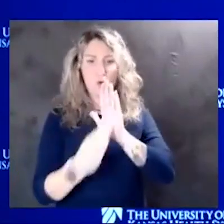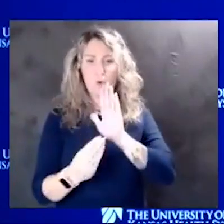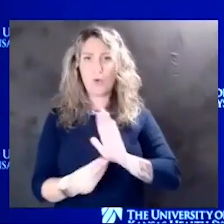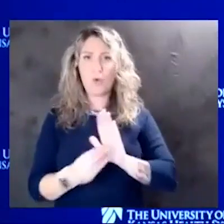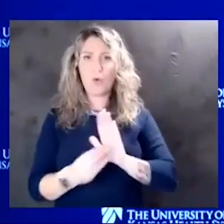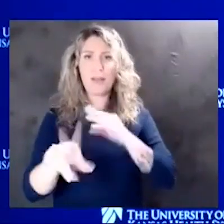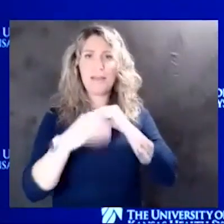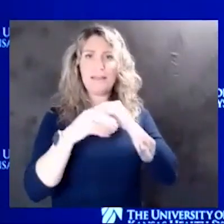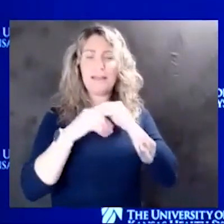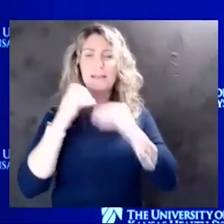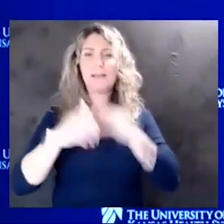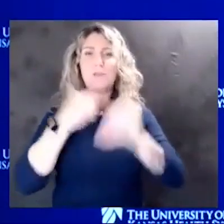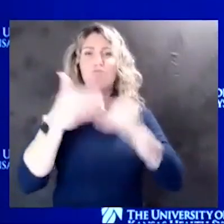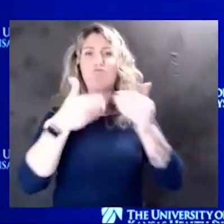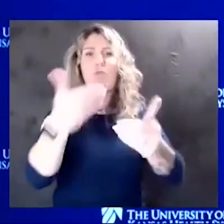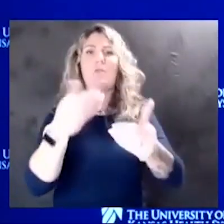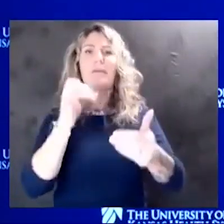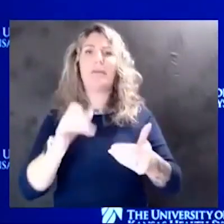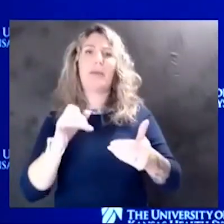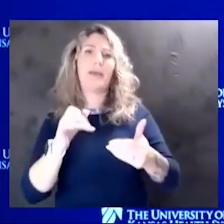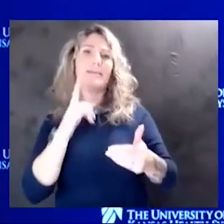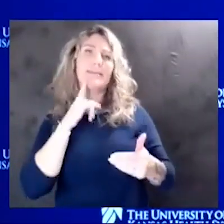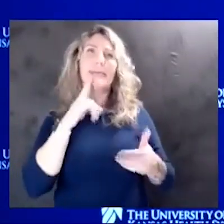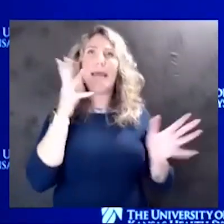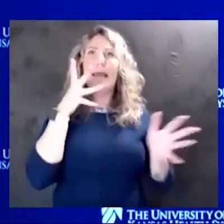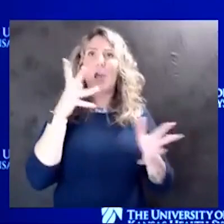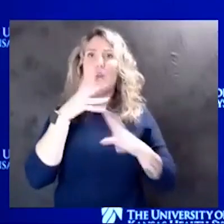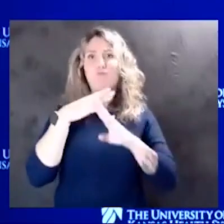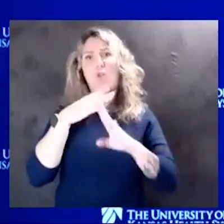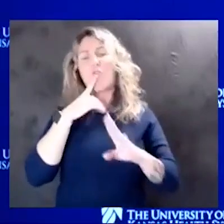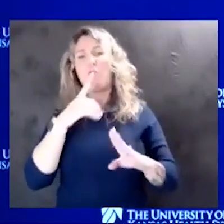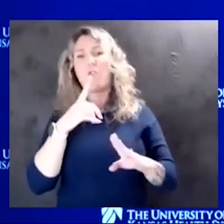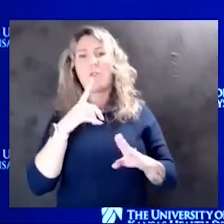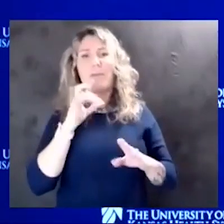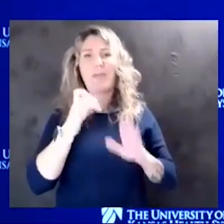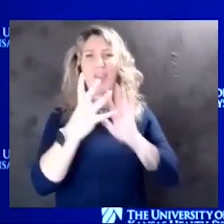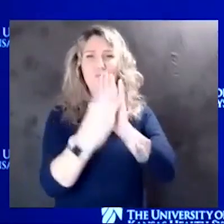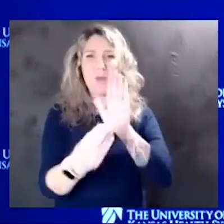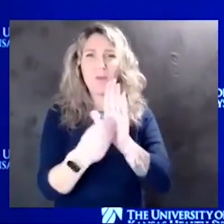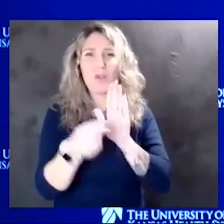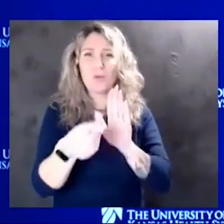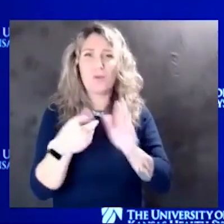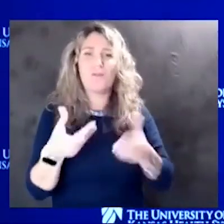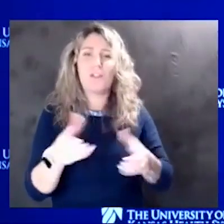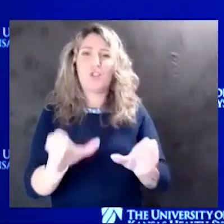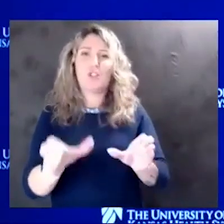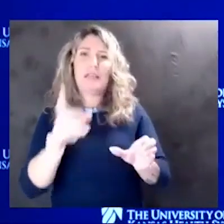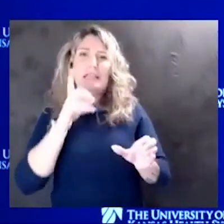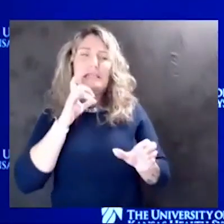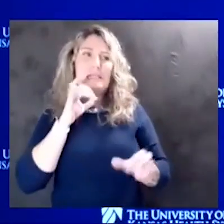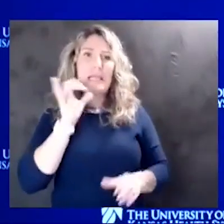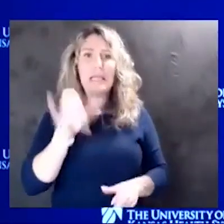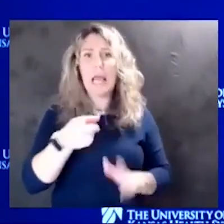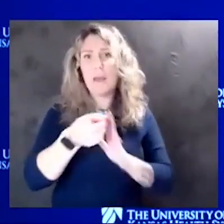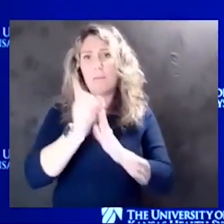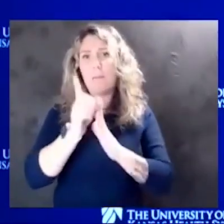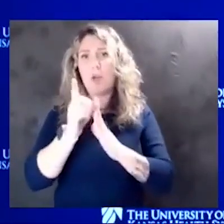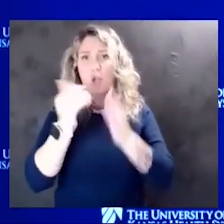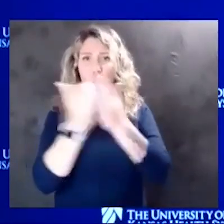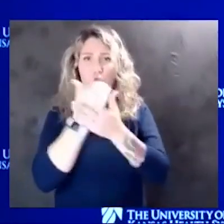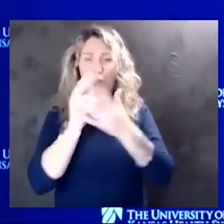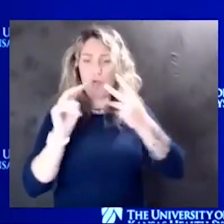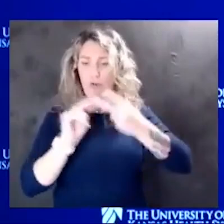process, this error-prone process of replication. You have the chance at that point to have new variants